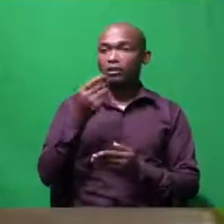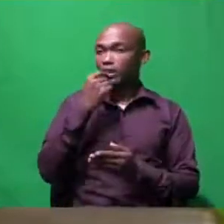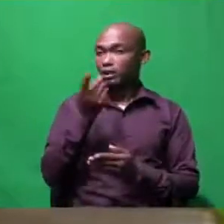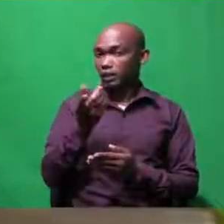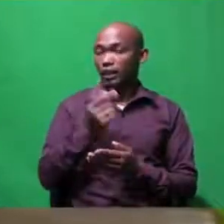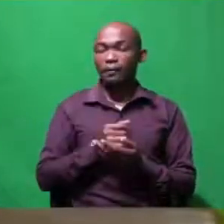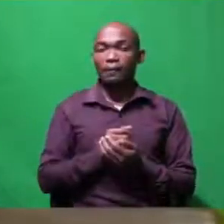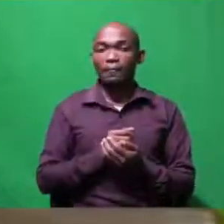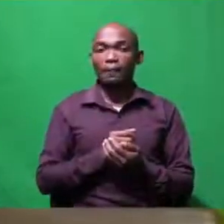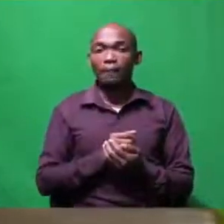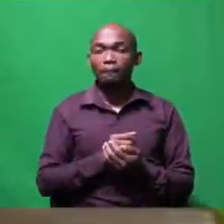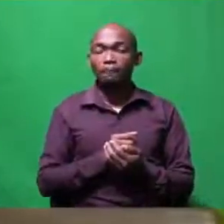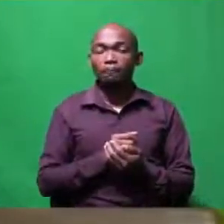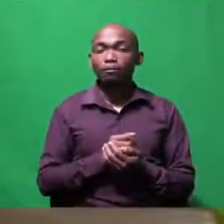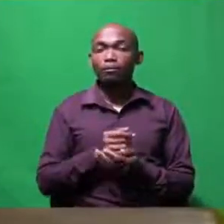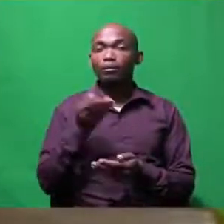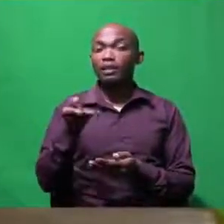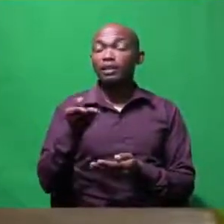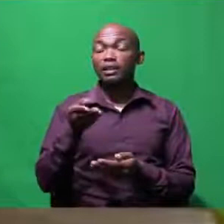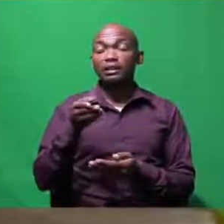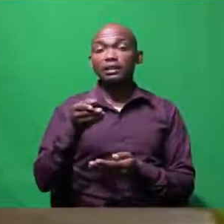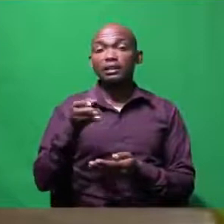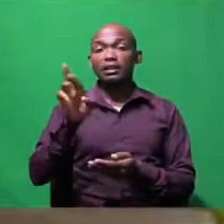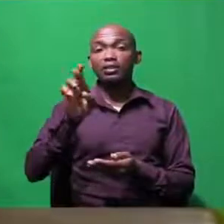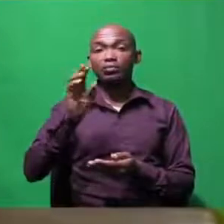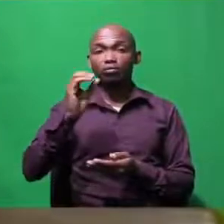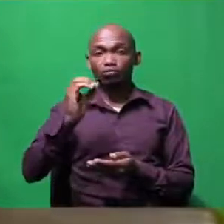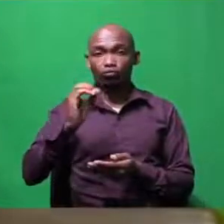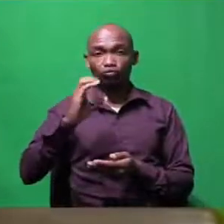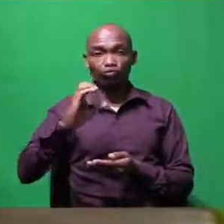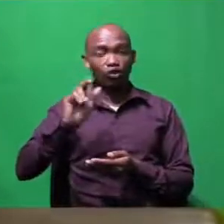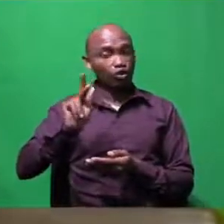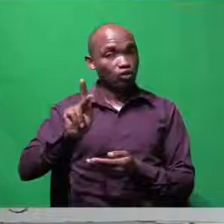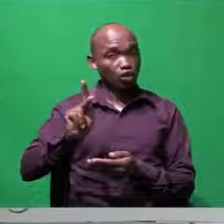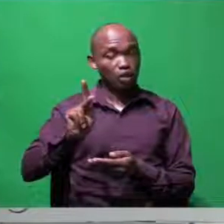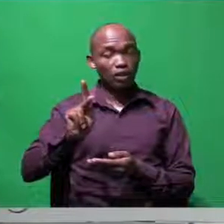say this rock, the igneous